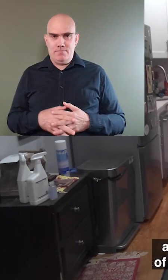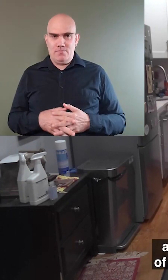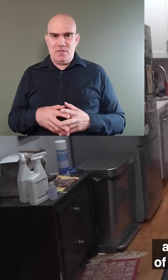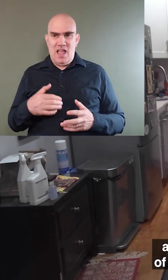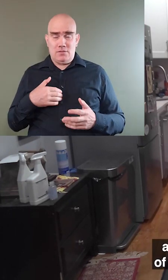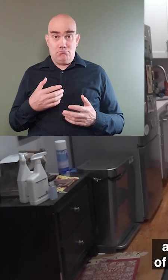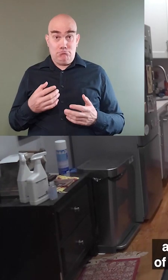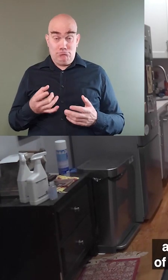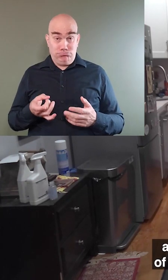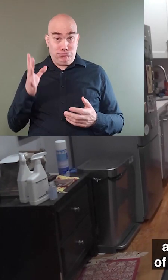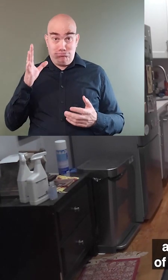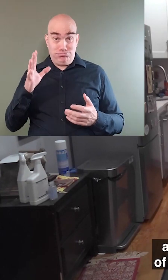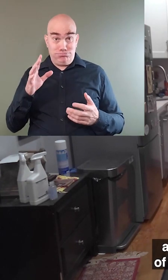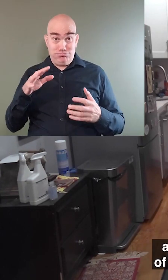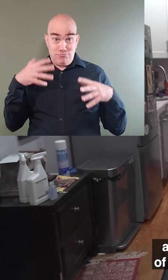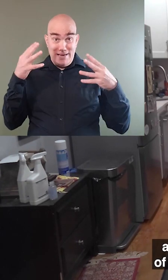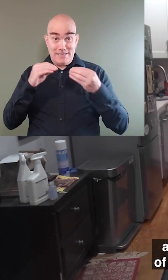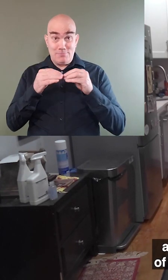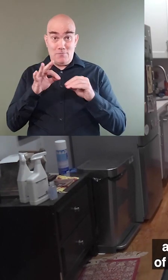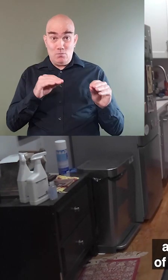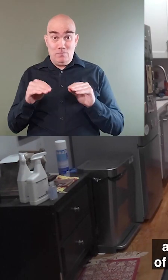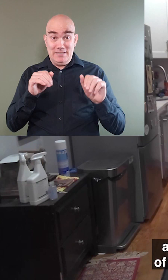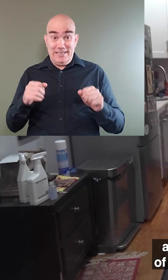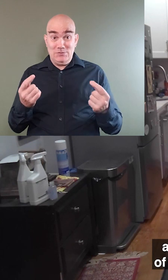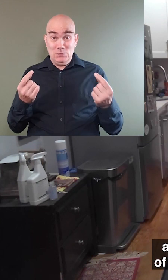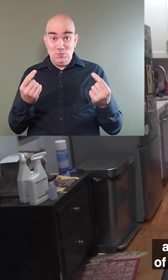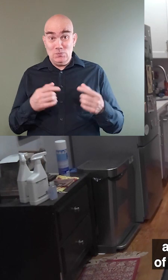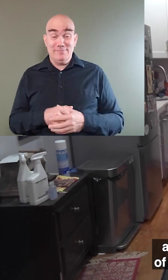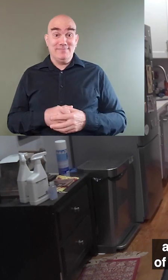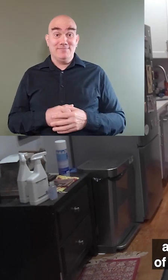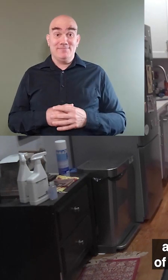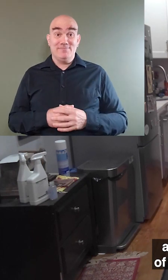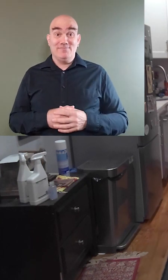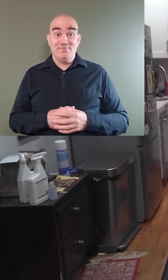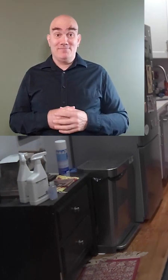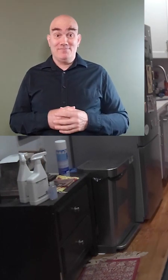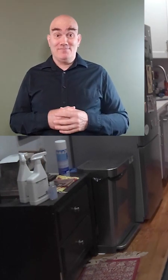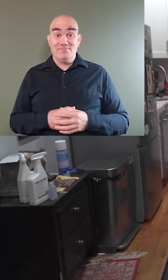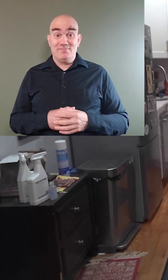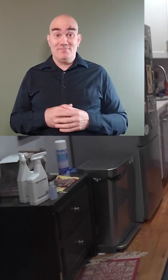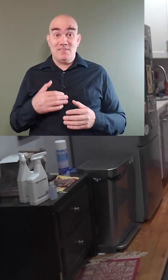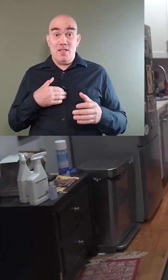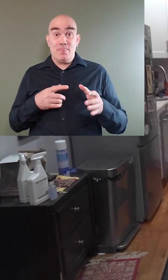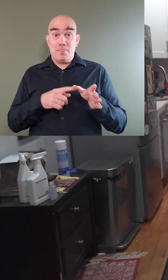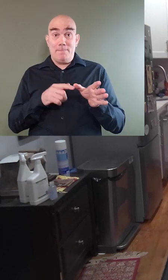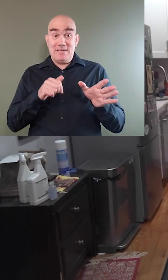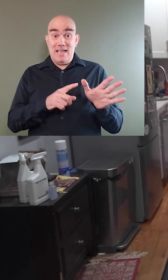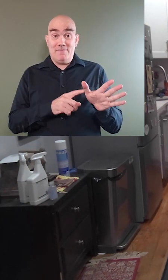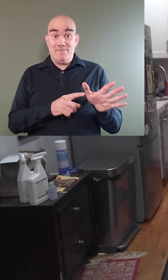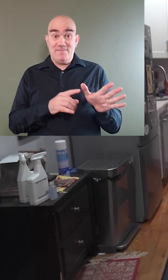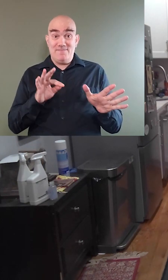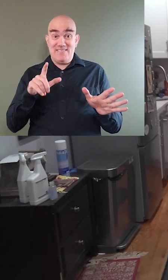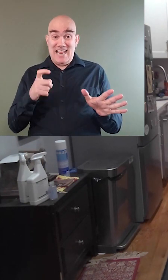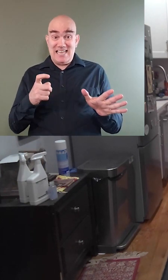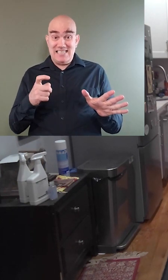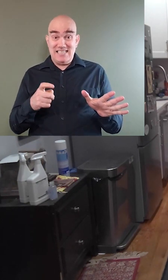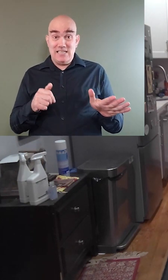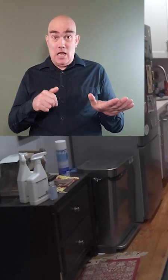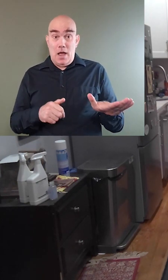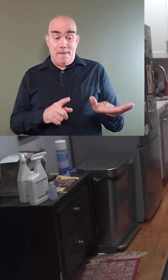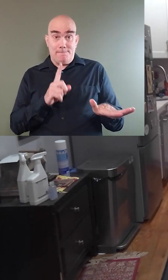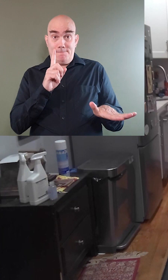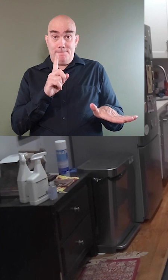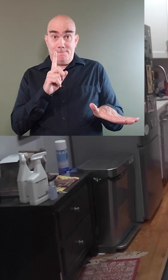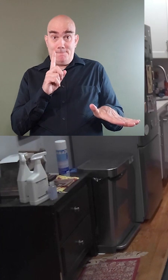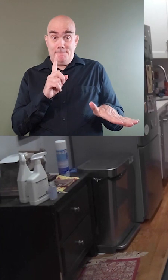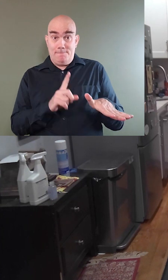a crazy number of movements that it can do. So, my thumb can flex.